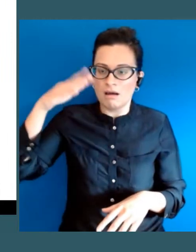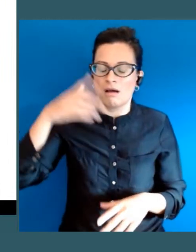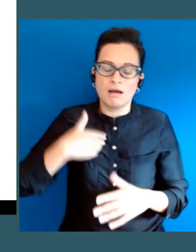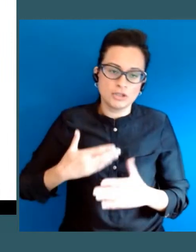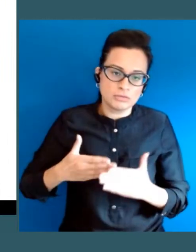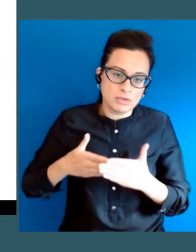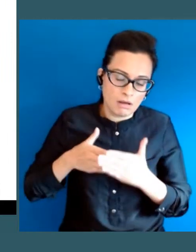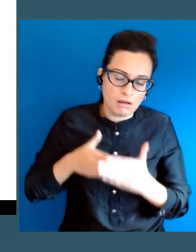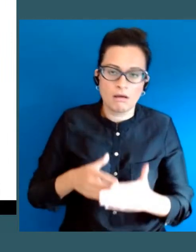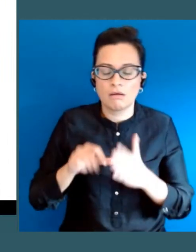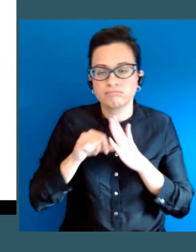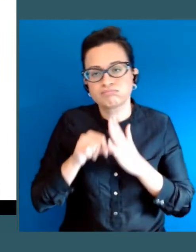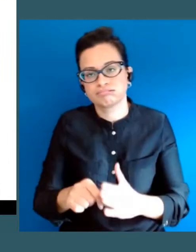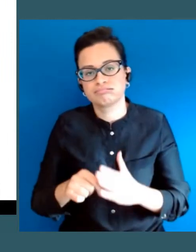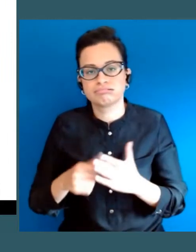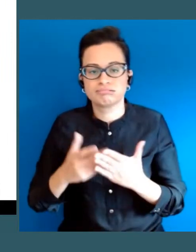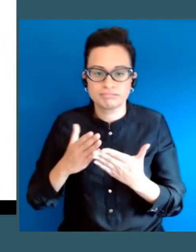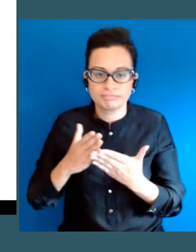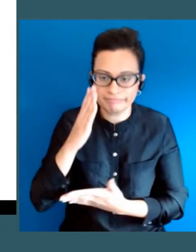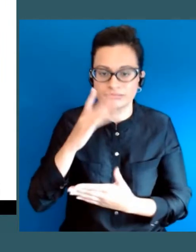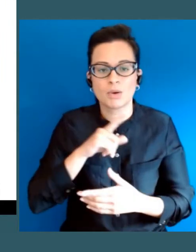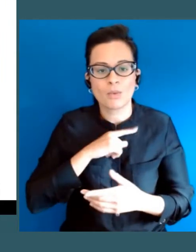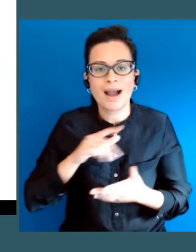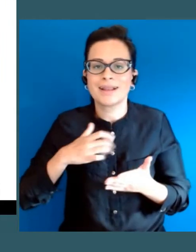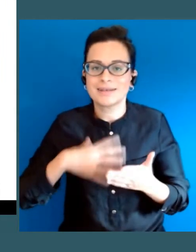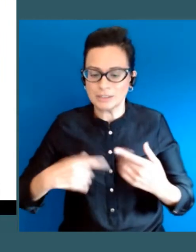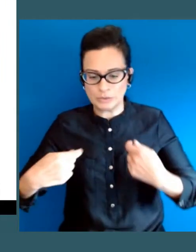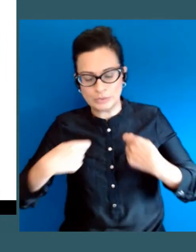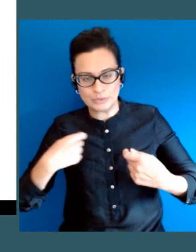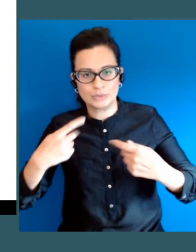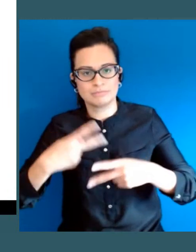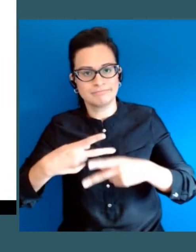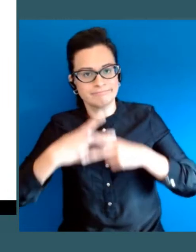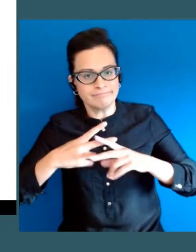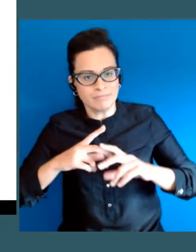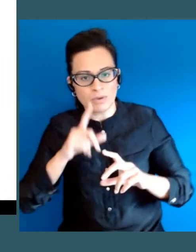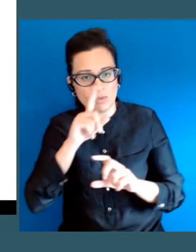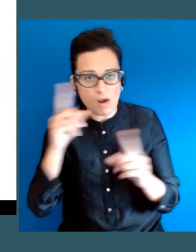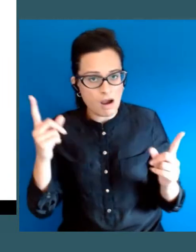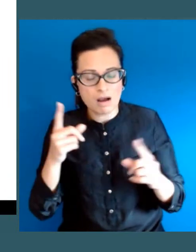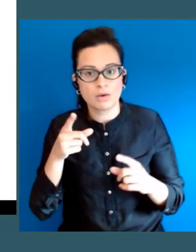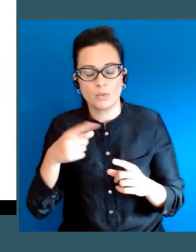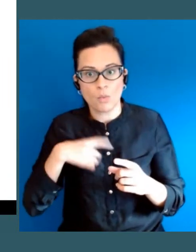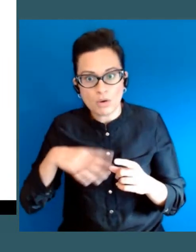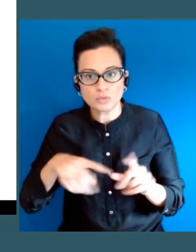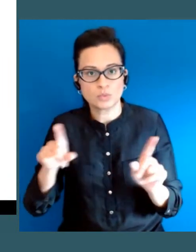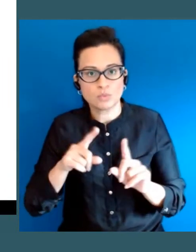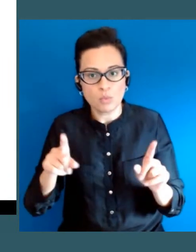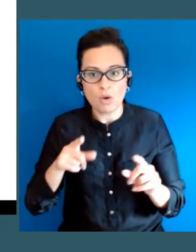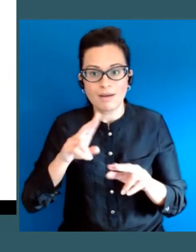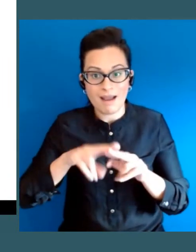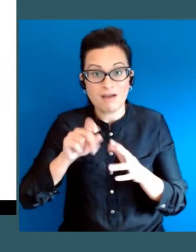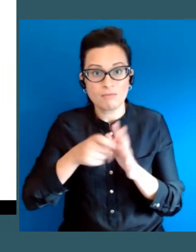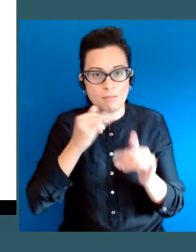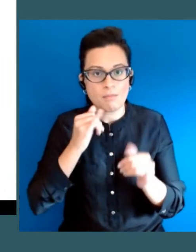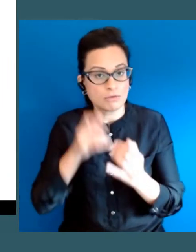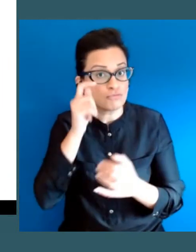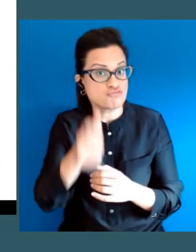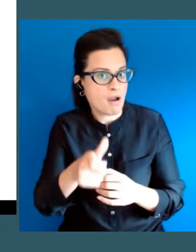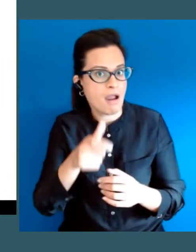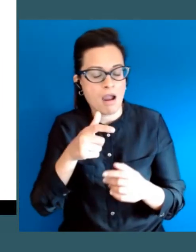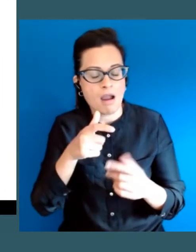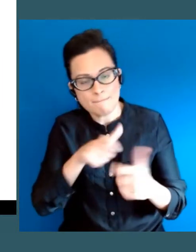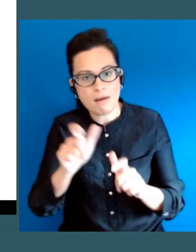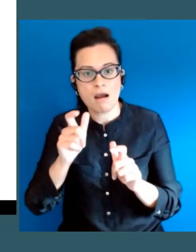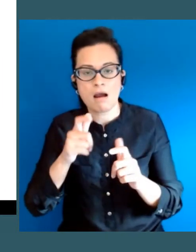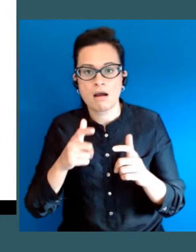it, because actually get appropriate management. I think they have a really tough time. So we want to raise the profile of FPIES. It virtually always presents in the